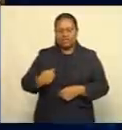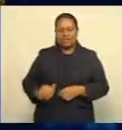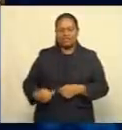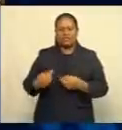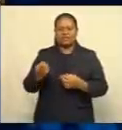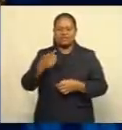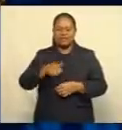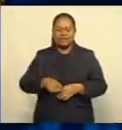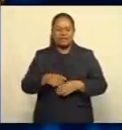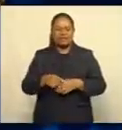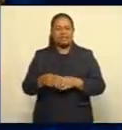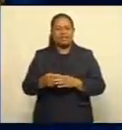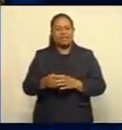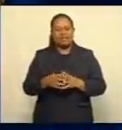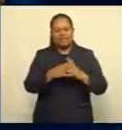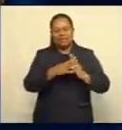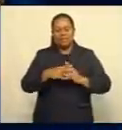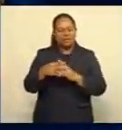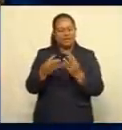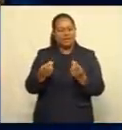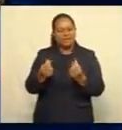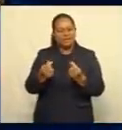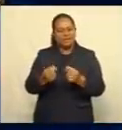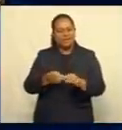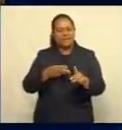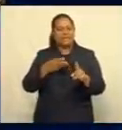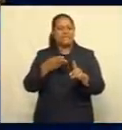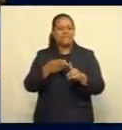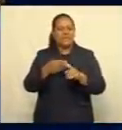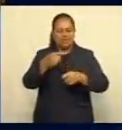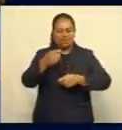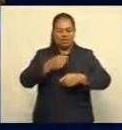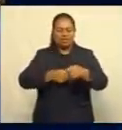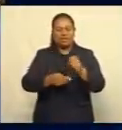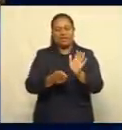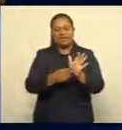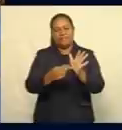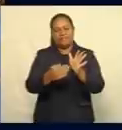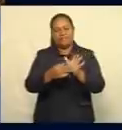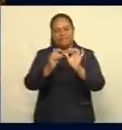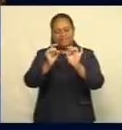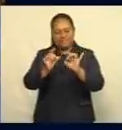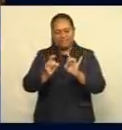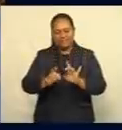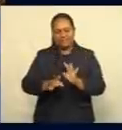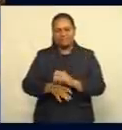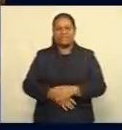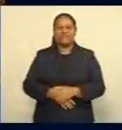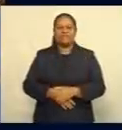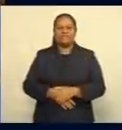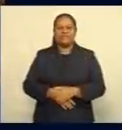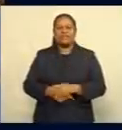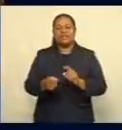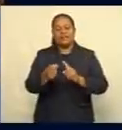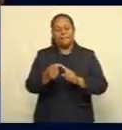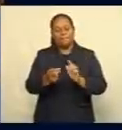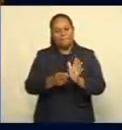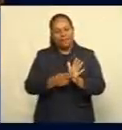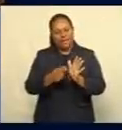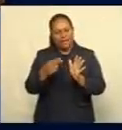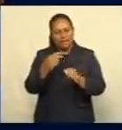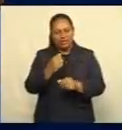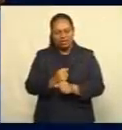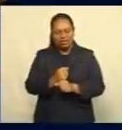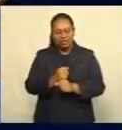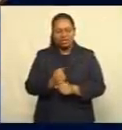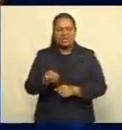US greenback, but declined against our 2 major trading partners, the Aussie and Kiwi dollars, as well as the PNG Kina euro and the